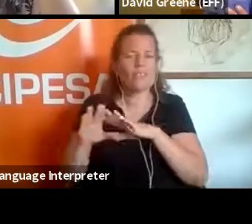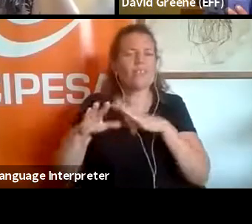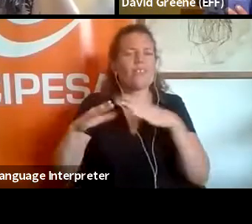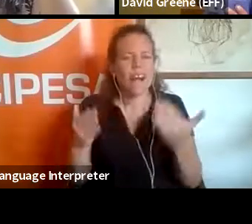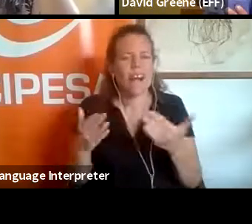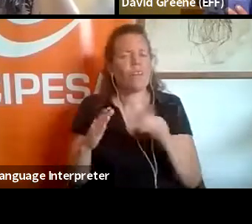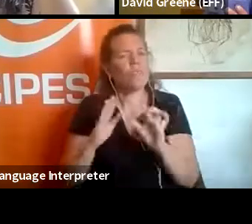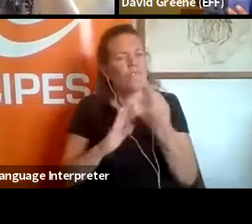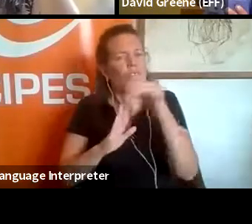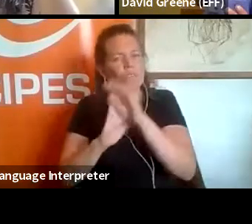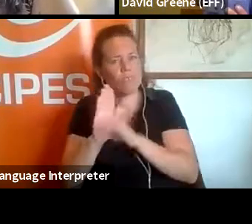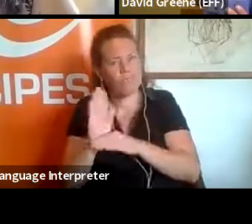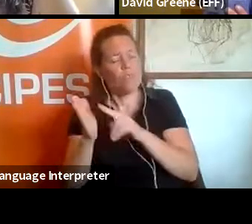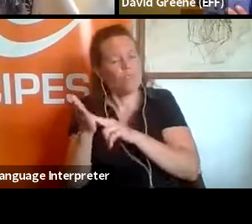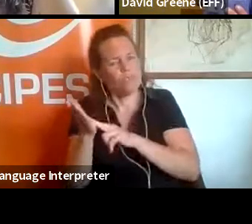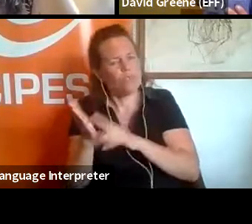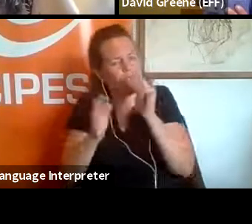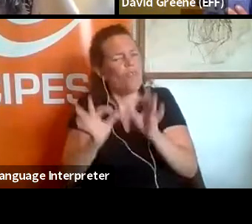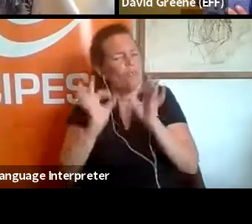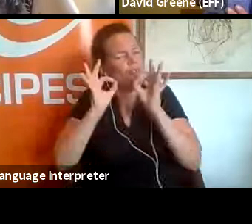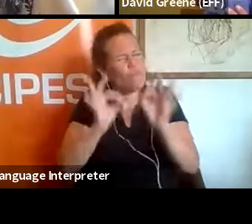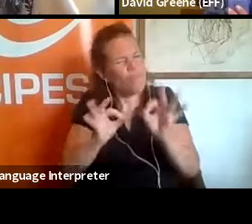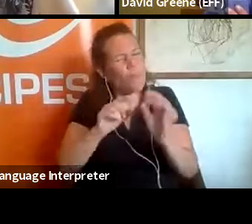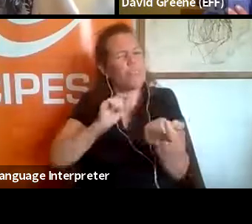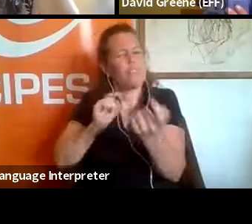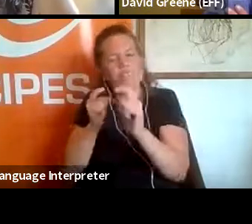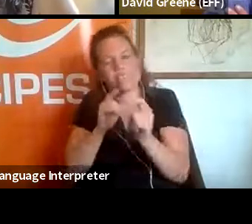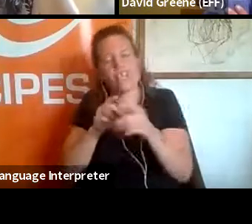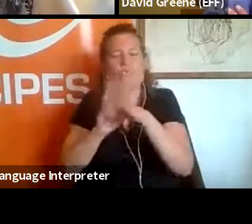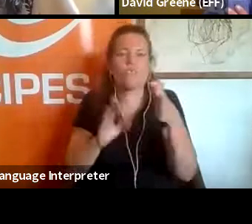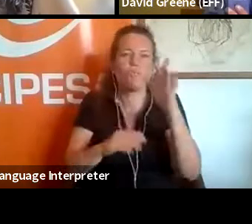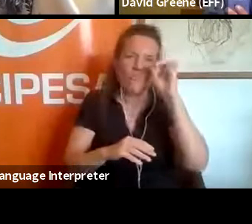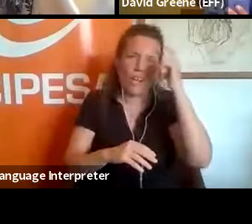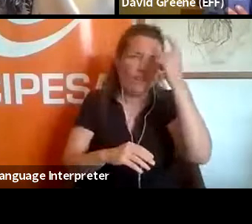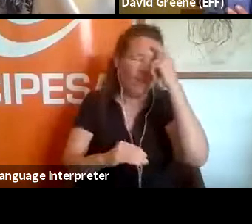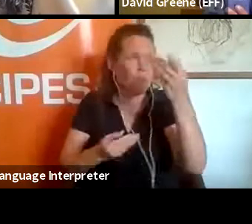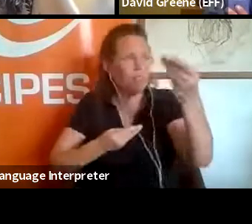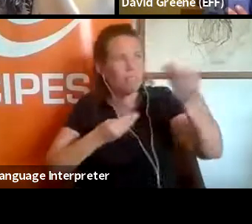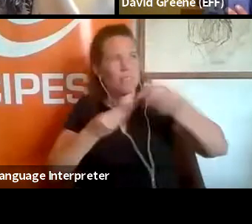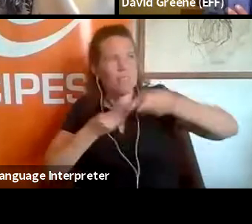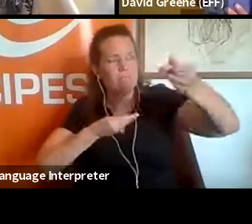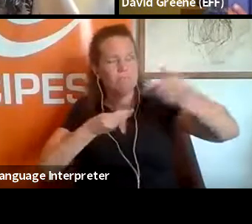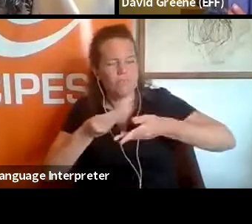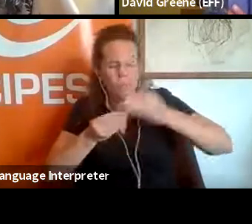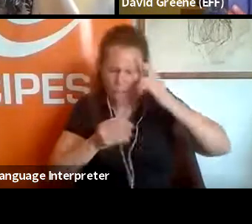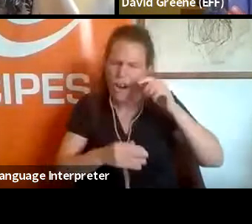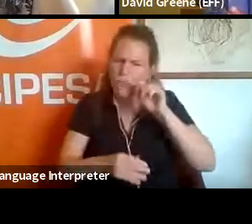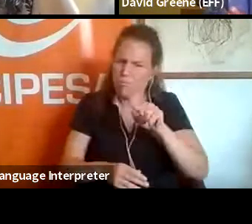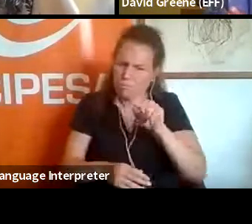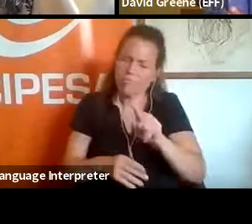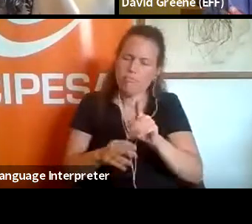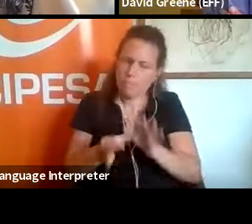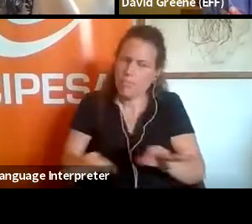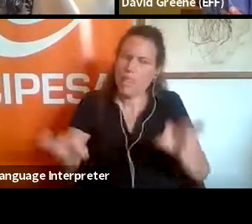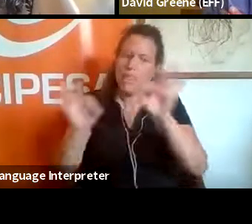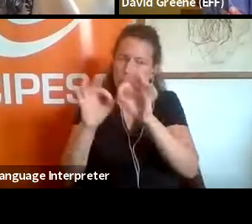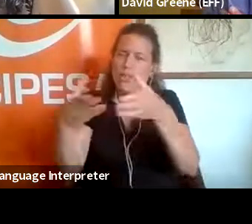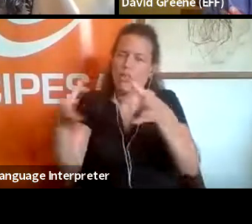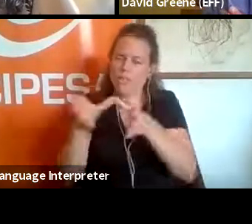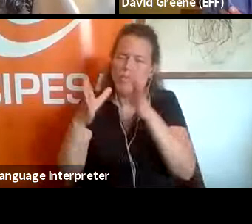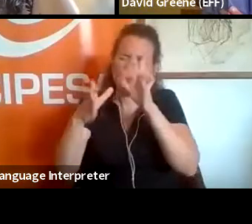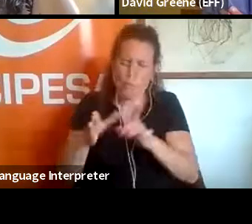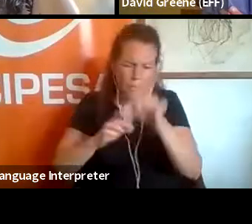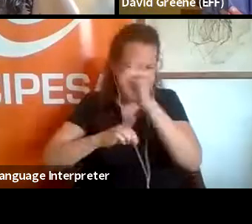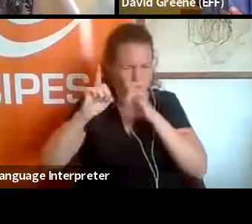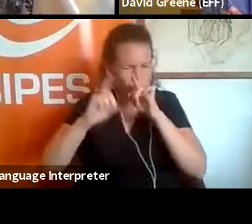formal discussions with governments. And so we thought this is a really important group that we need to consider, and they also need